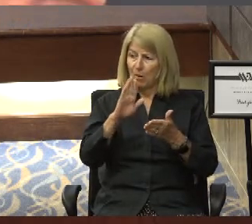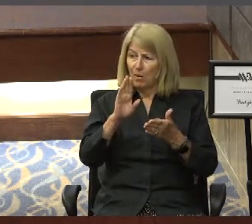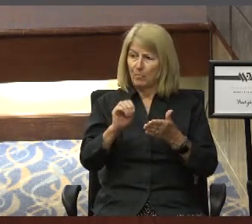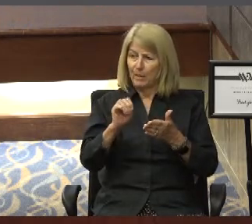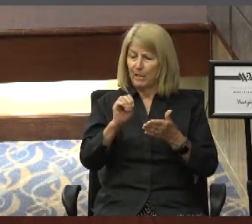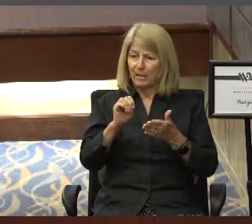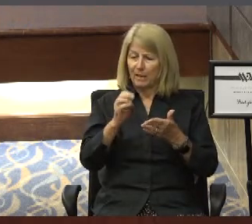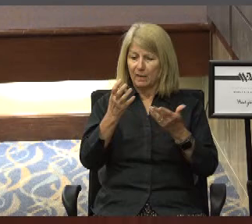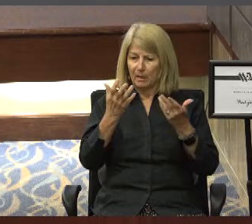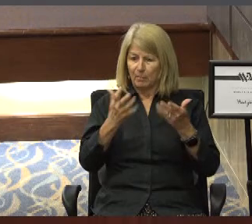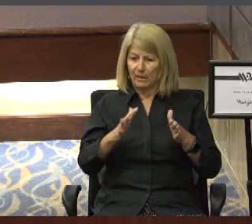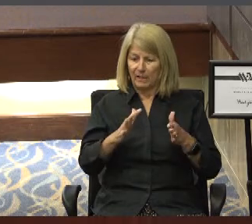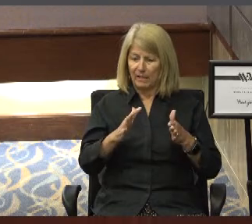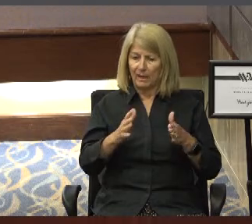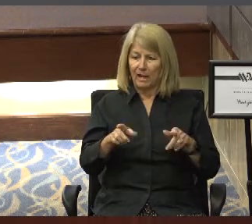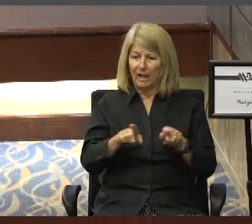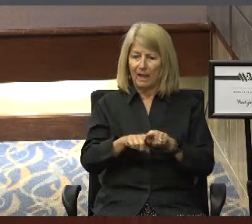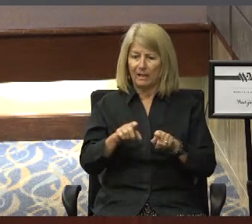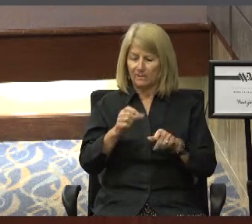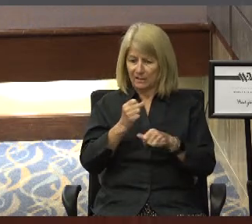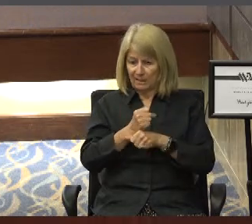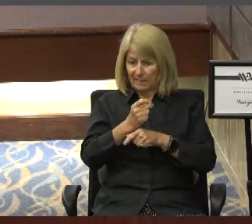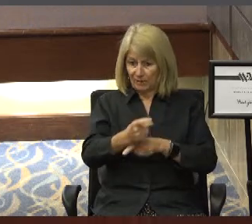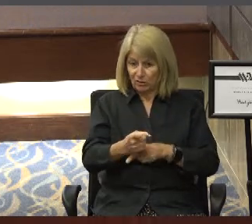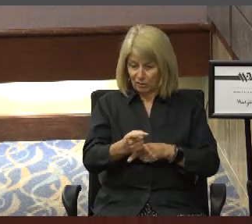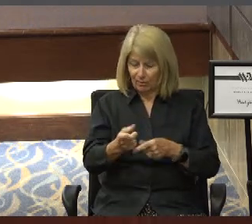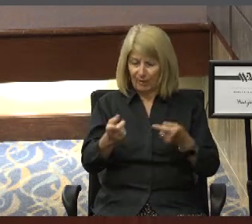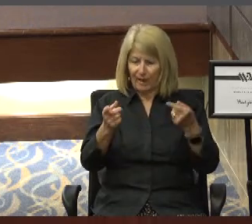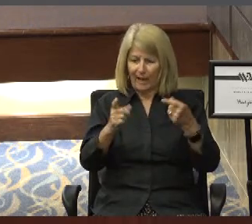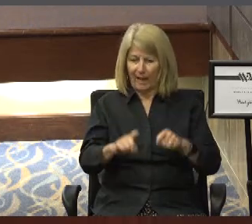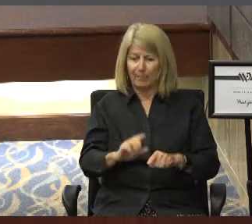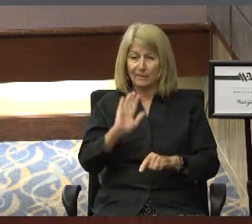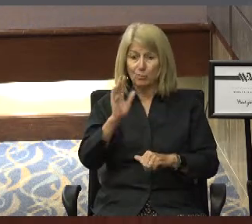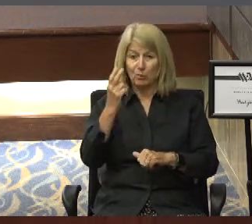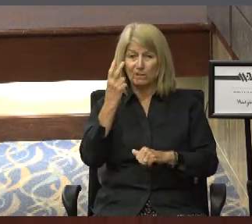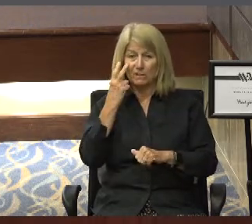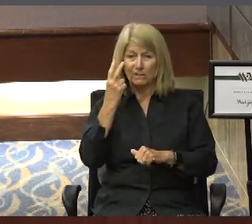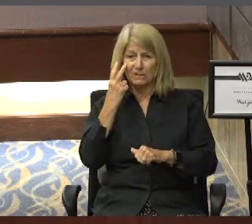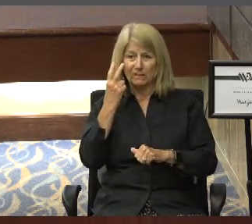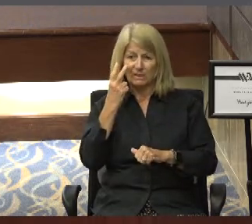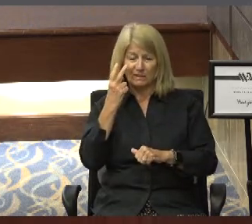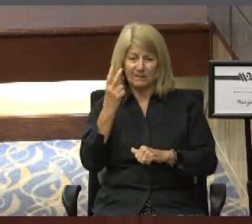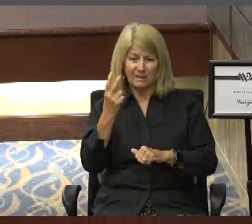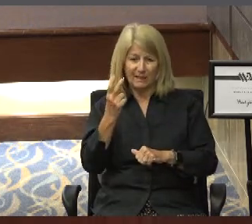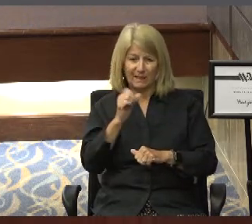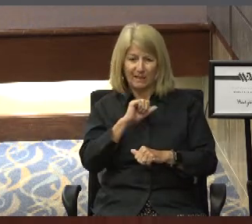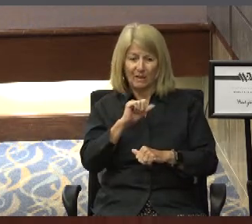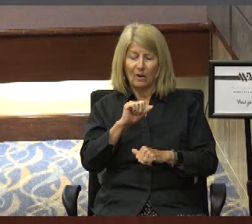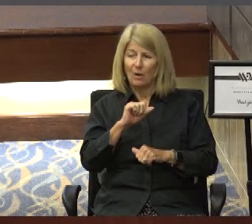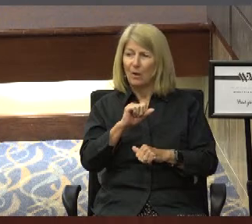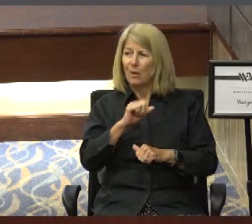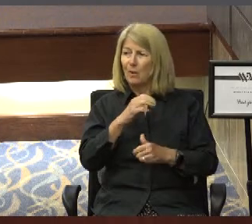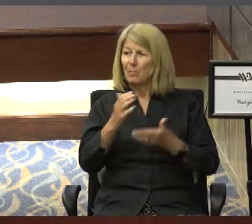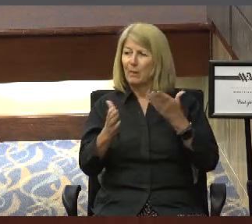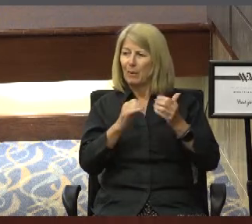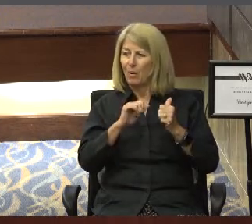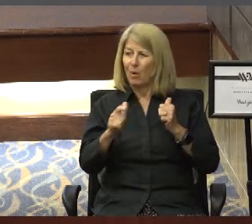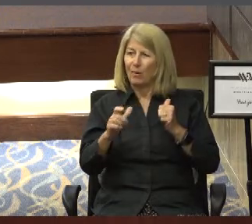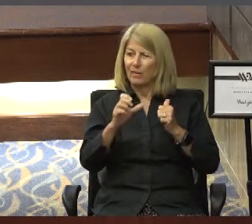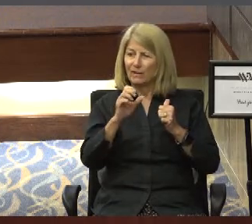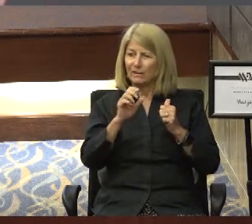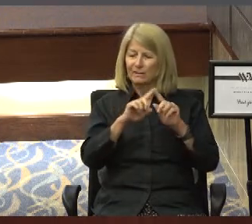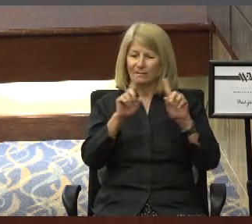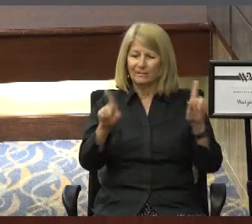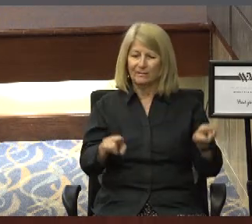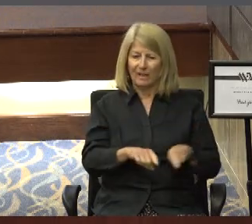as this next year goes on, we'll just see accumulation. I'm glad to hear that all these signs are in a warehouse somewhere. We might need to just lay them out on the street